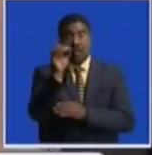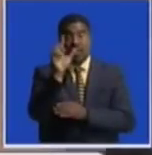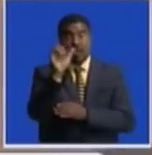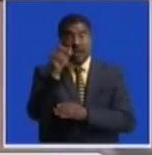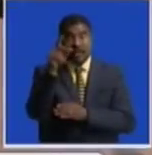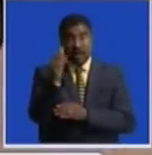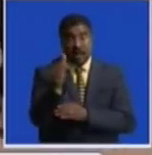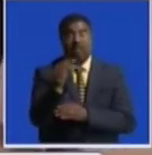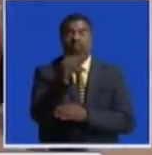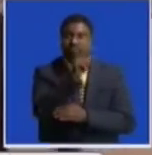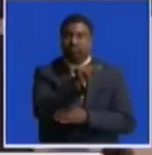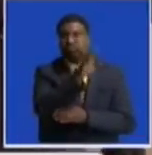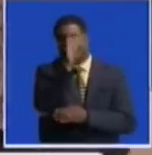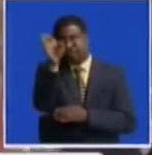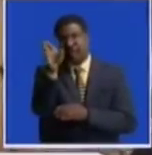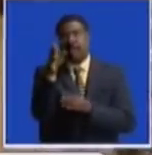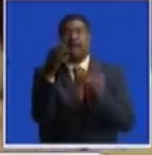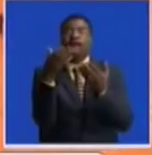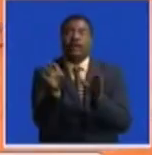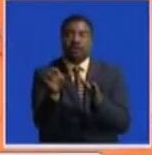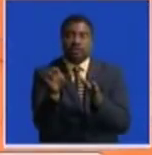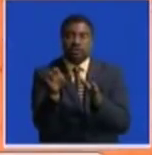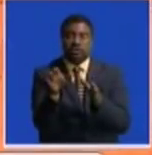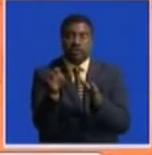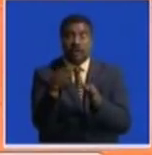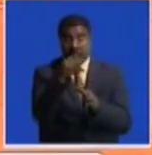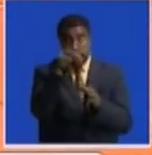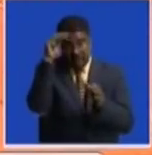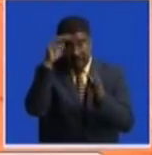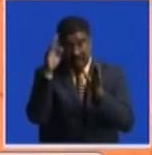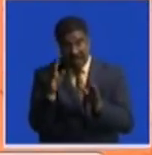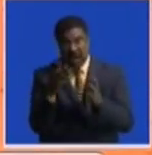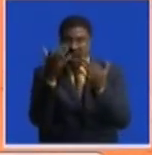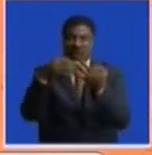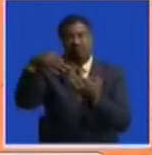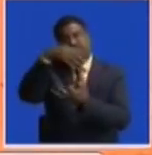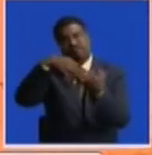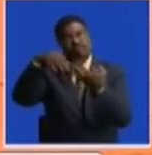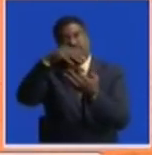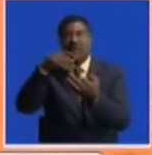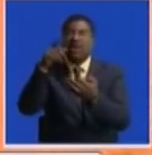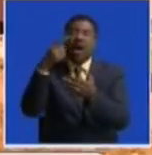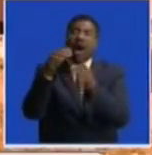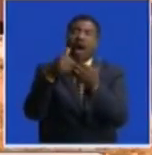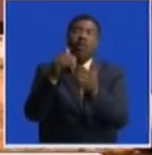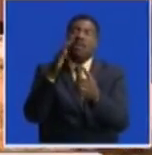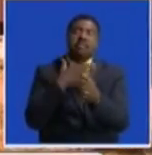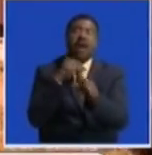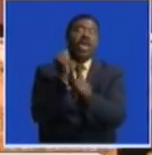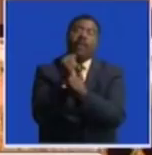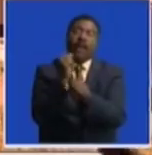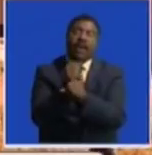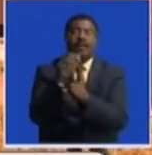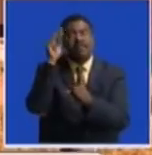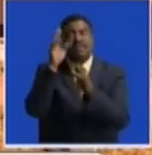ground running in her portfolio. The minister has embarked on a familiarization tour of her ministry's activities, and her